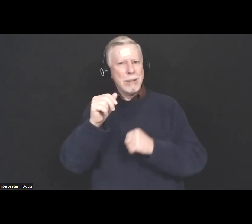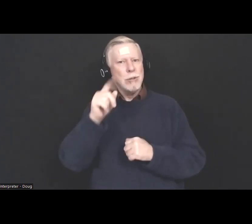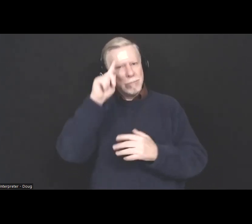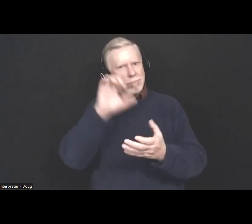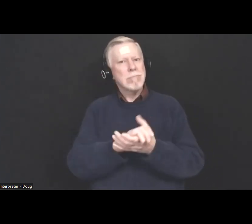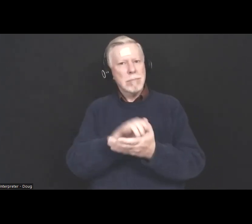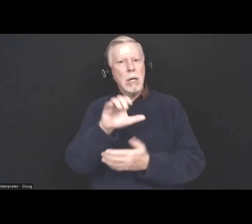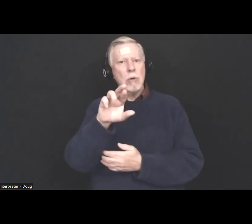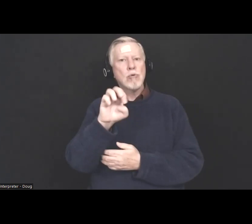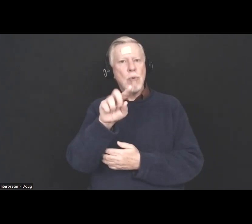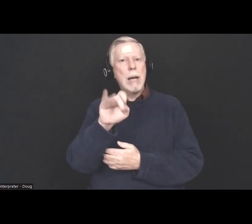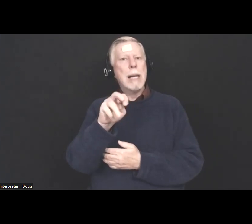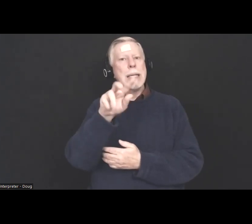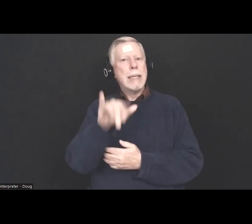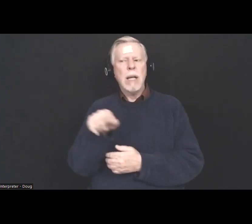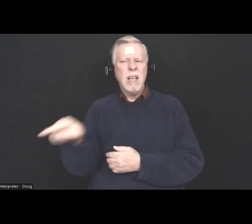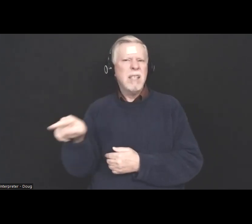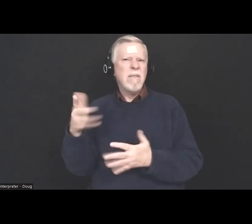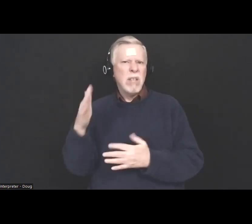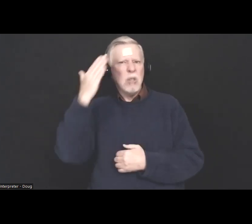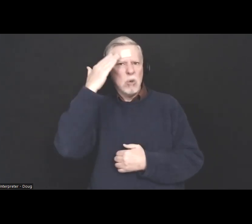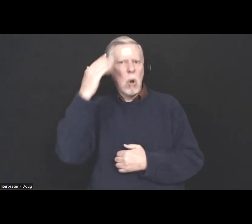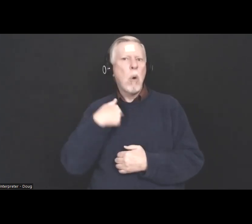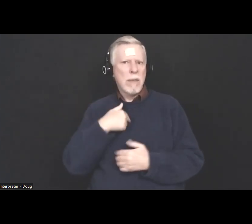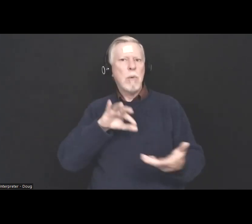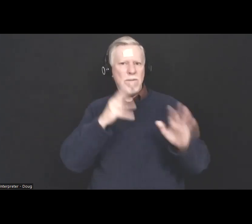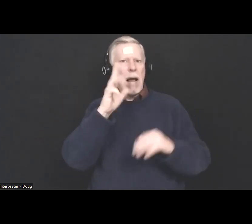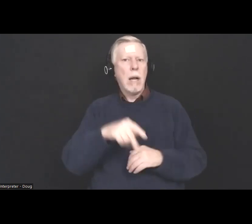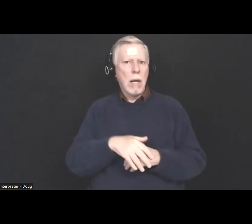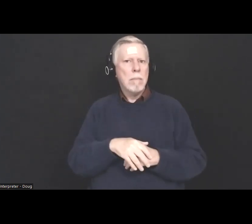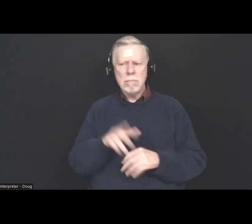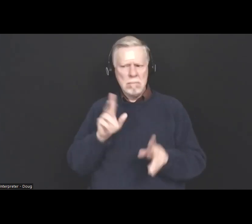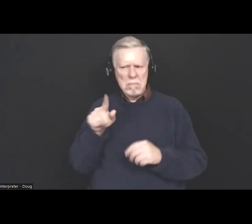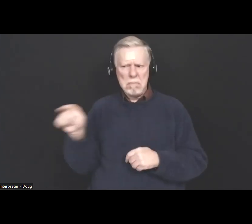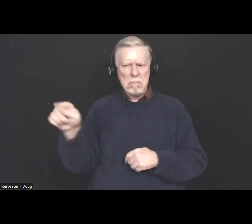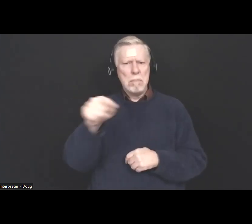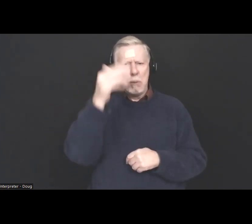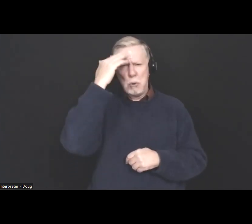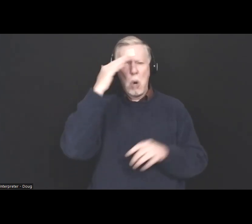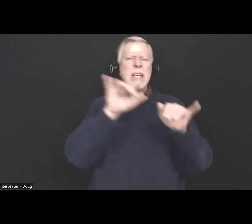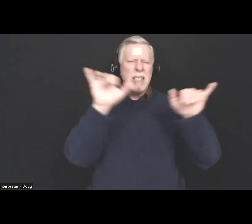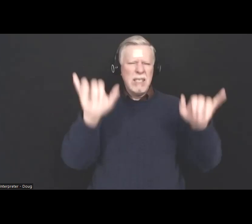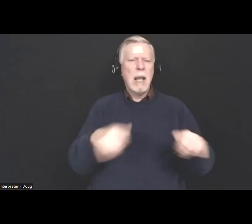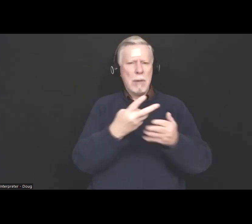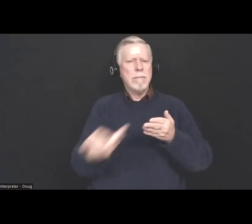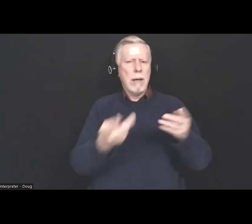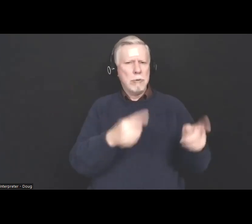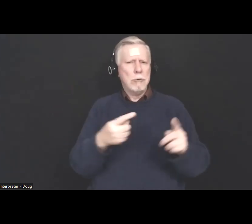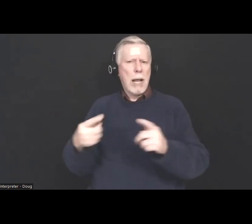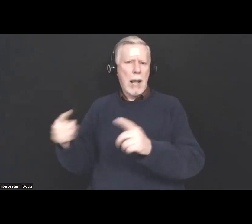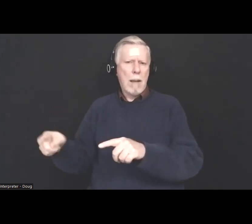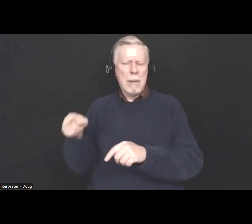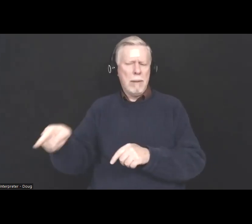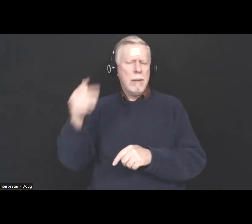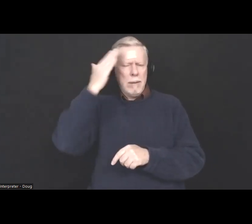like we're telling any new stories. People know where we've had systemic failure. So that's a really important element, is just going ahead